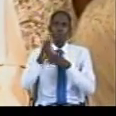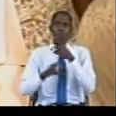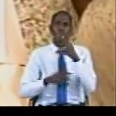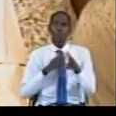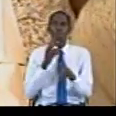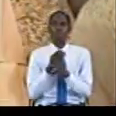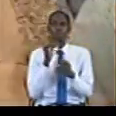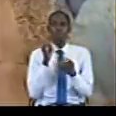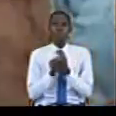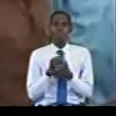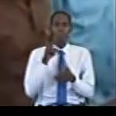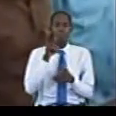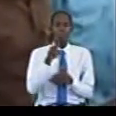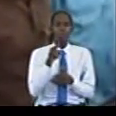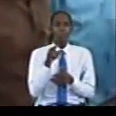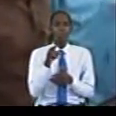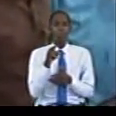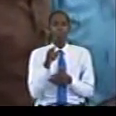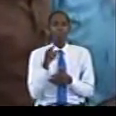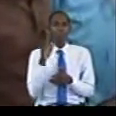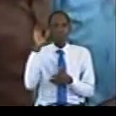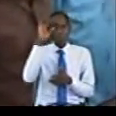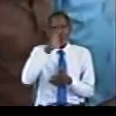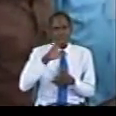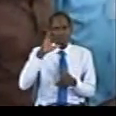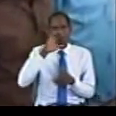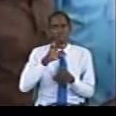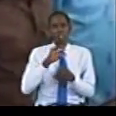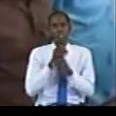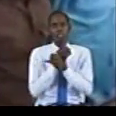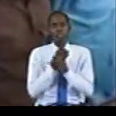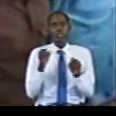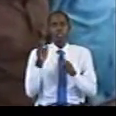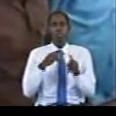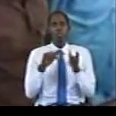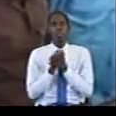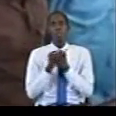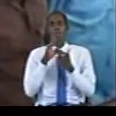you seek to save the people that are lost.